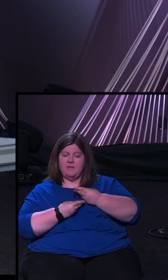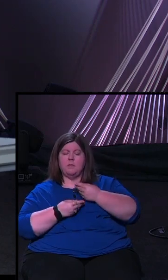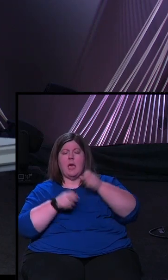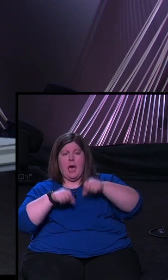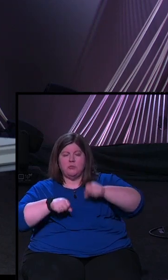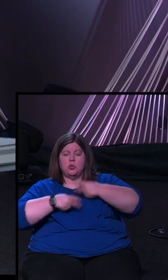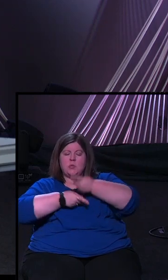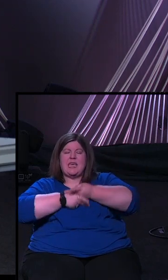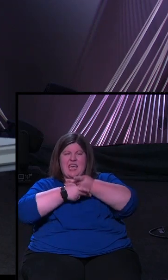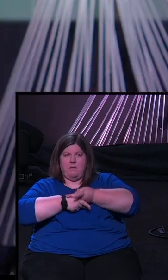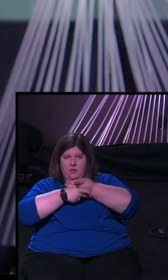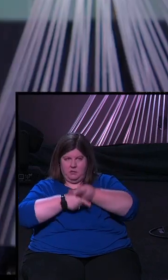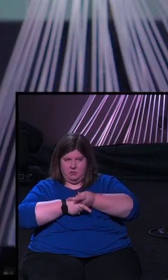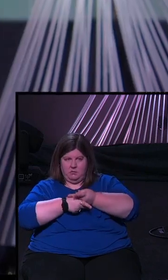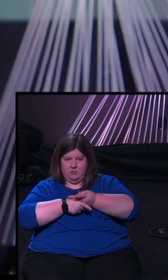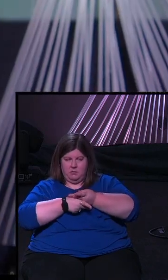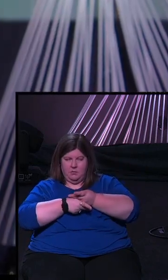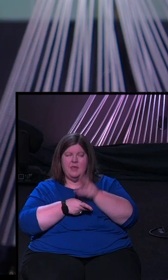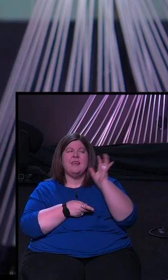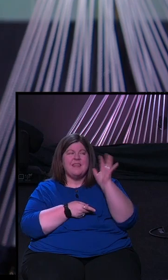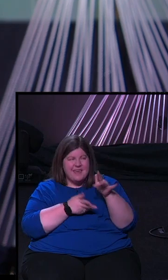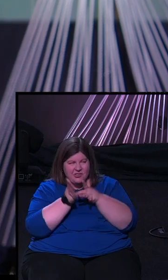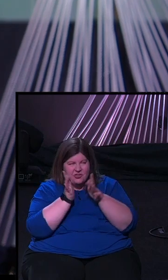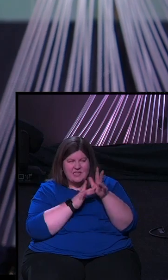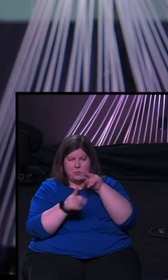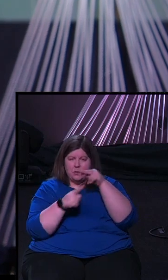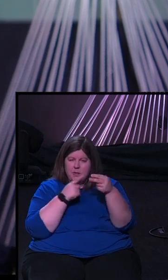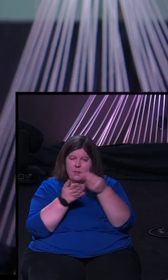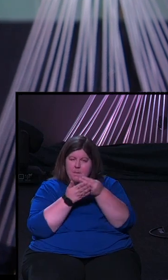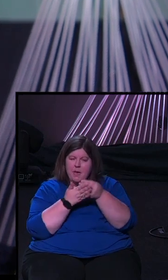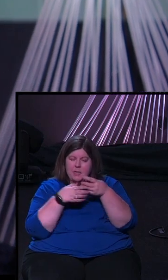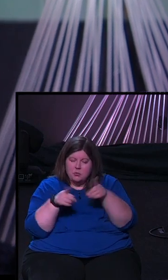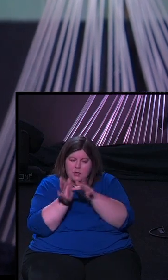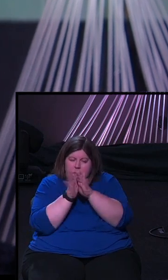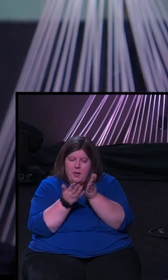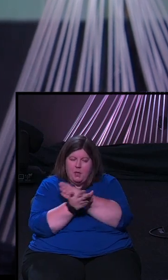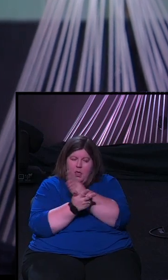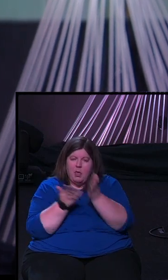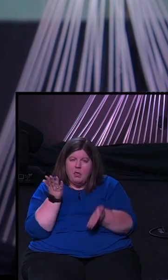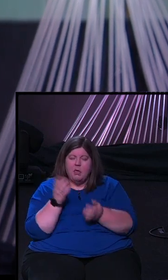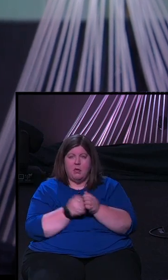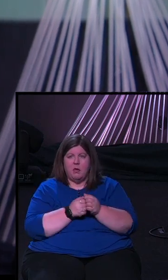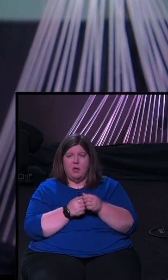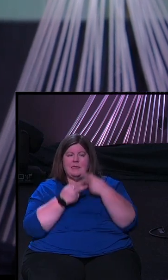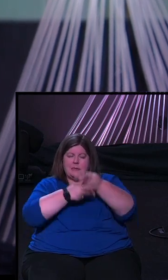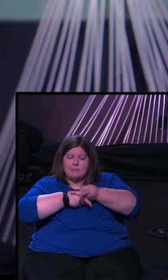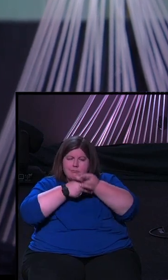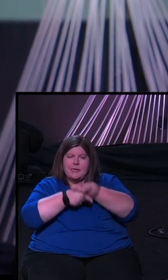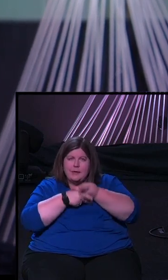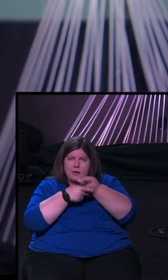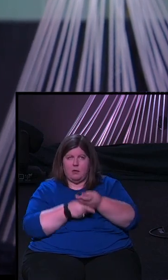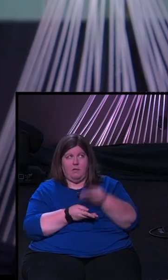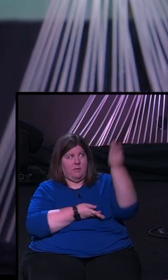it. That's how Jesus actually describes and talks about money all throughout the Bible, is it's a stewardship. What we